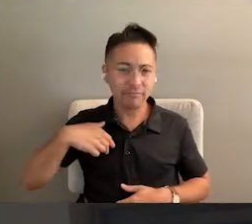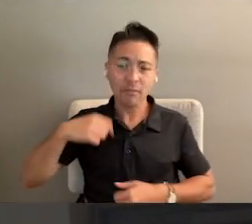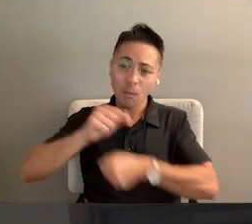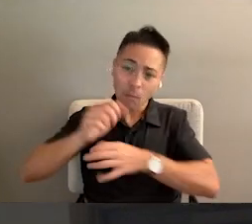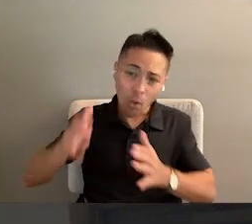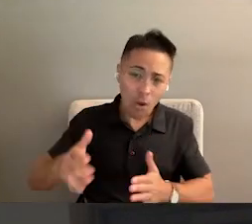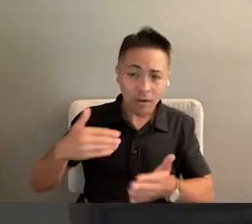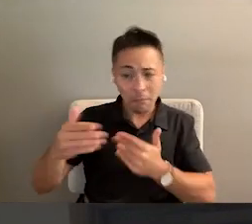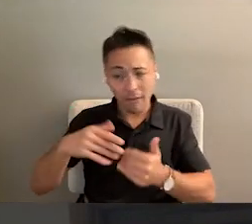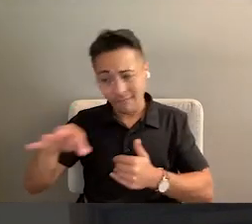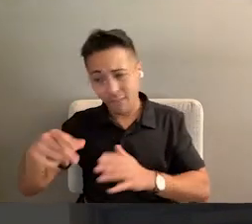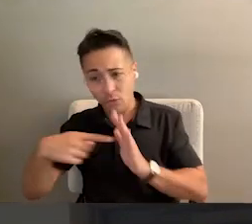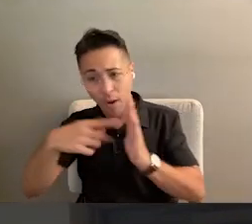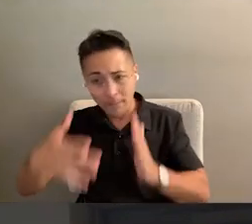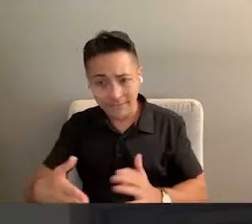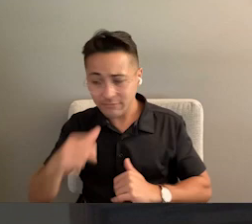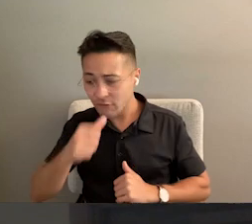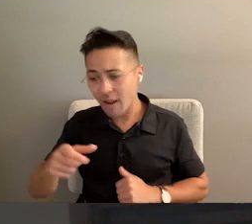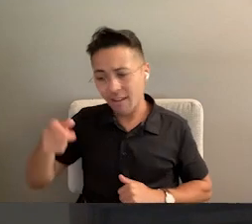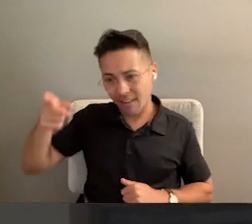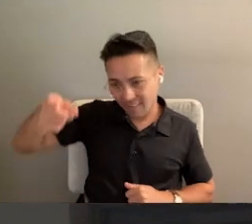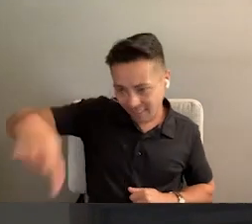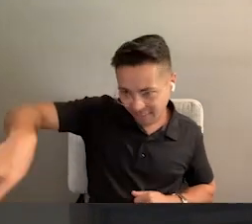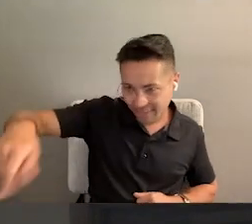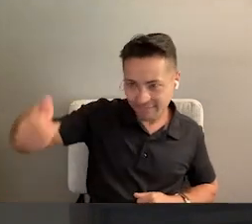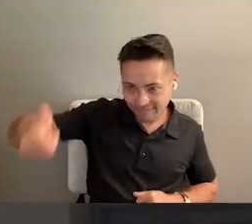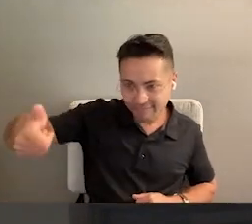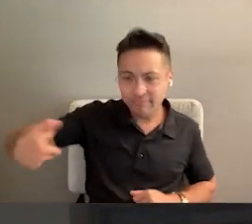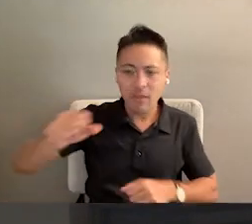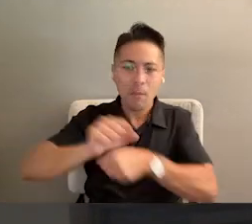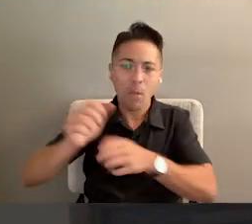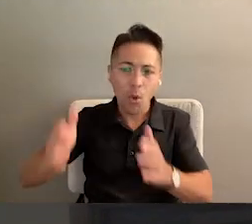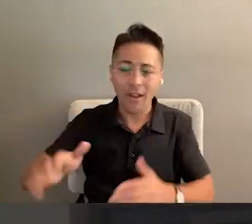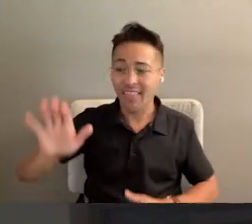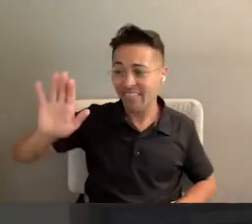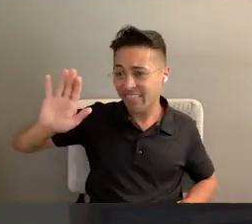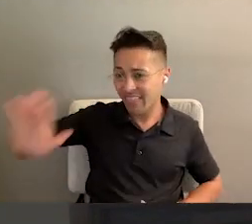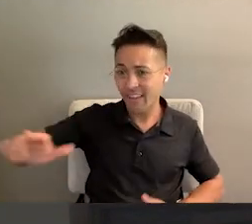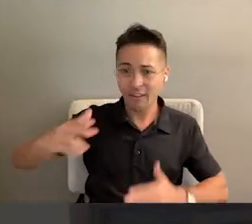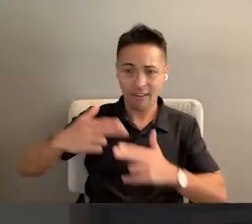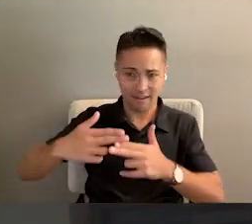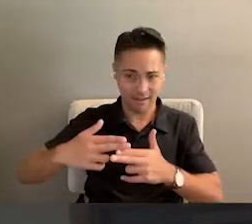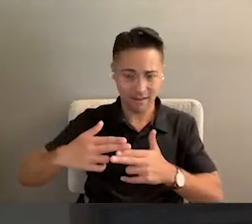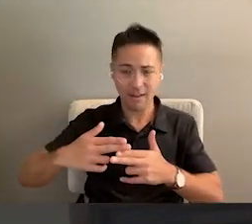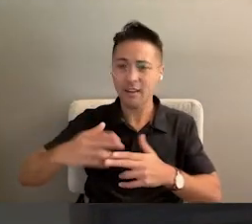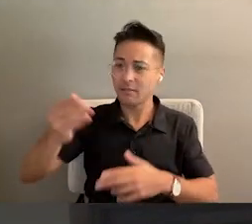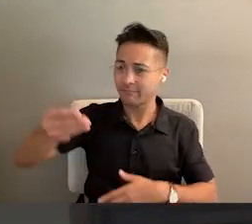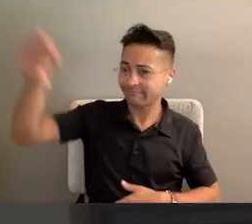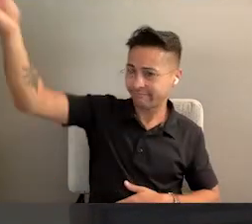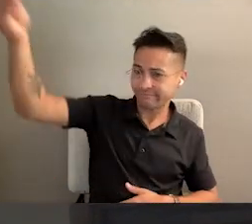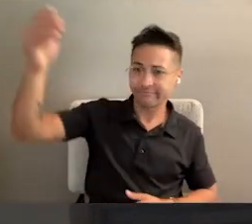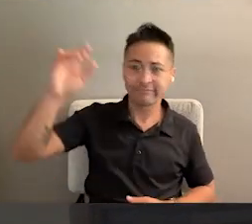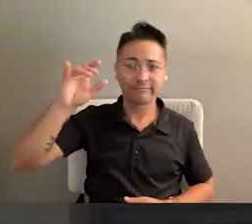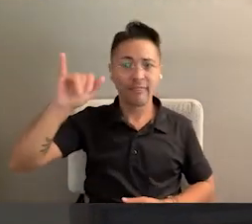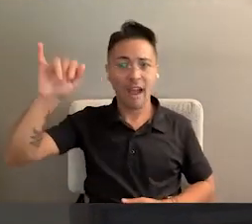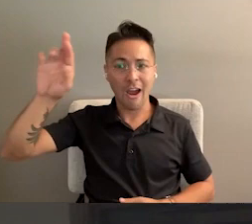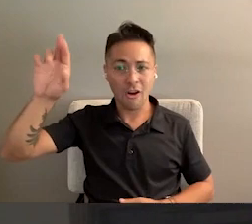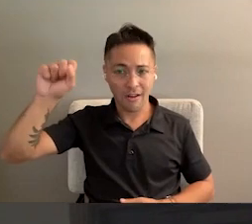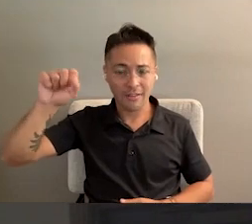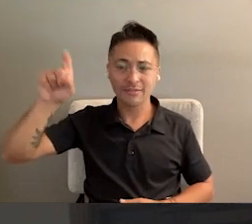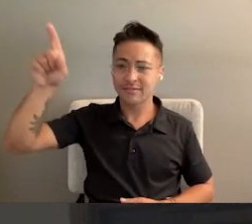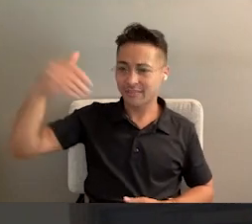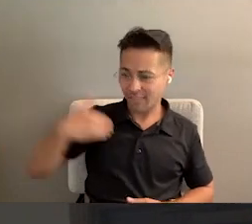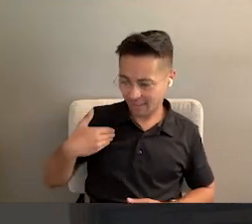trainee. They are the employer. Whether they are the representative or not, they are the employer. It is